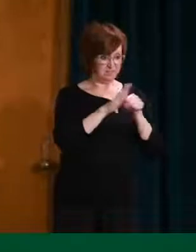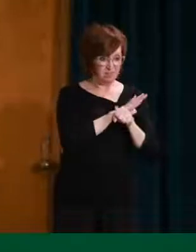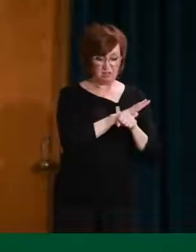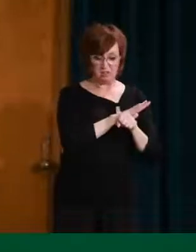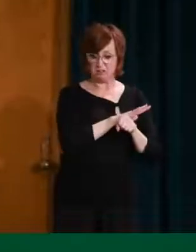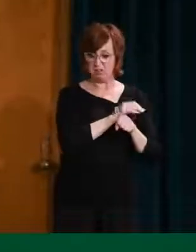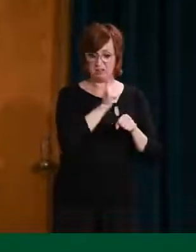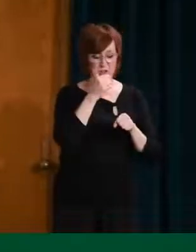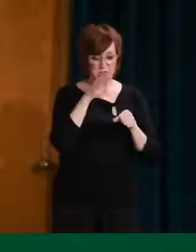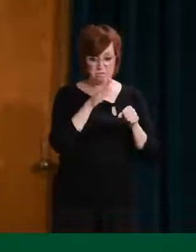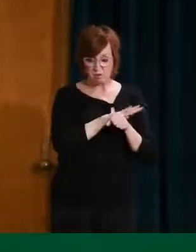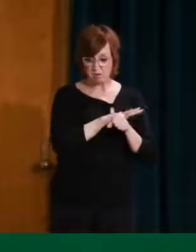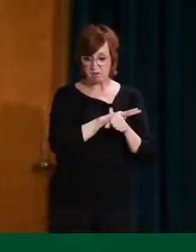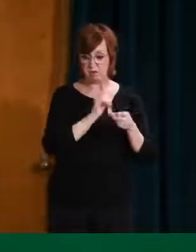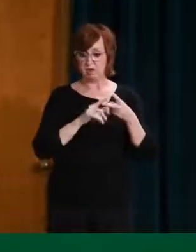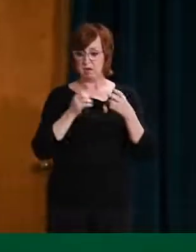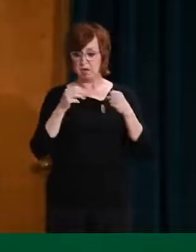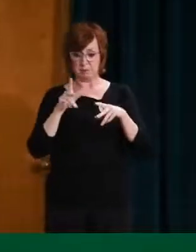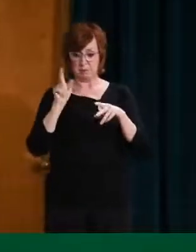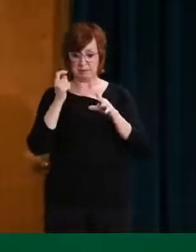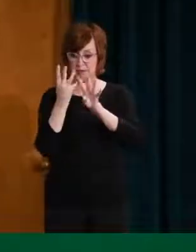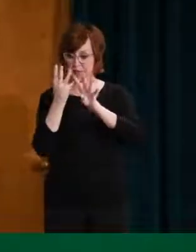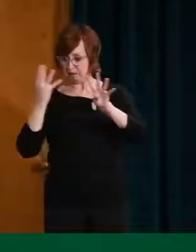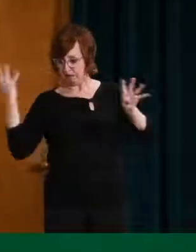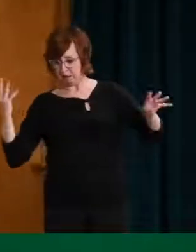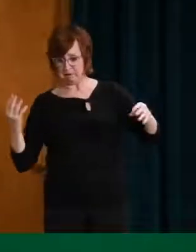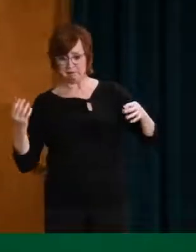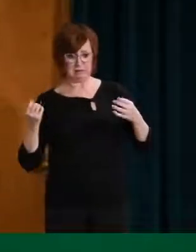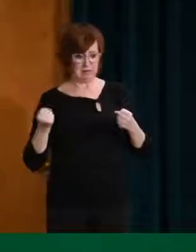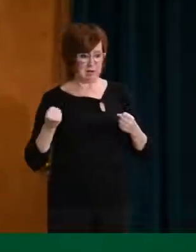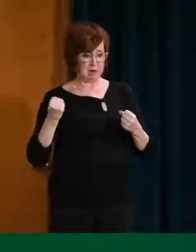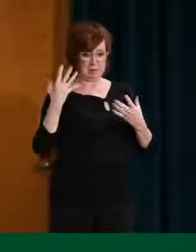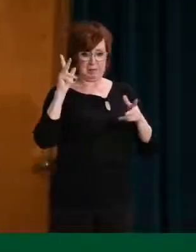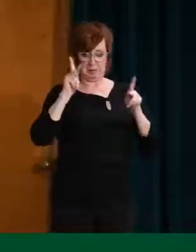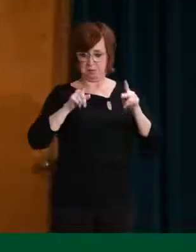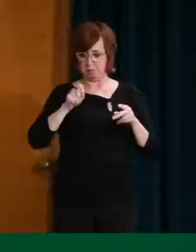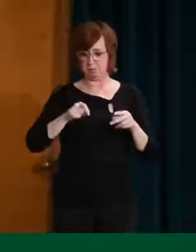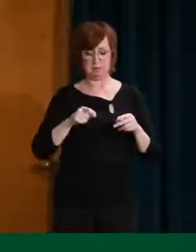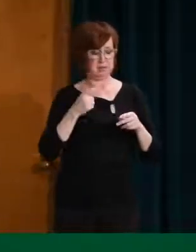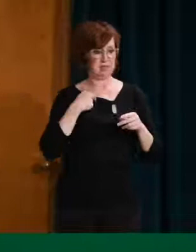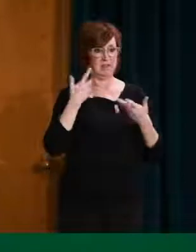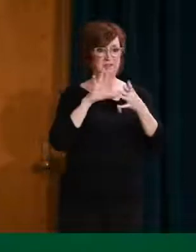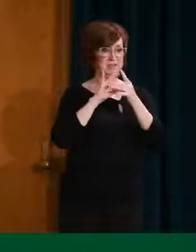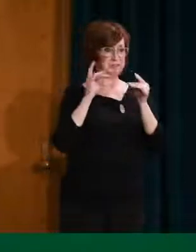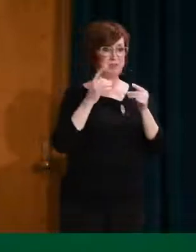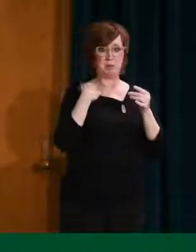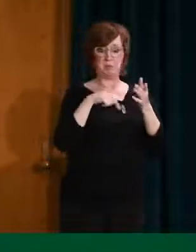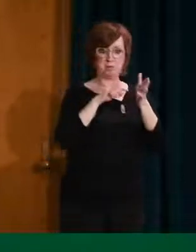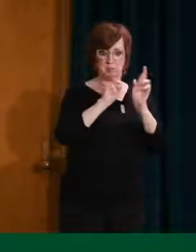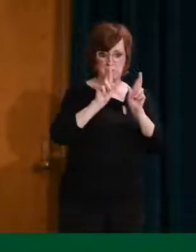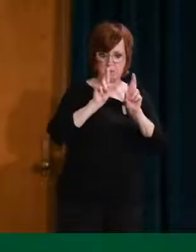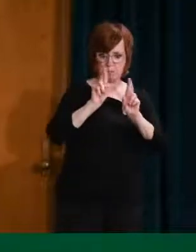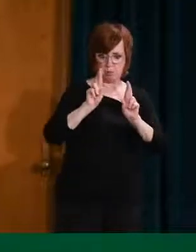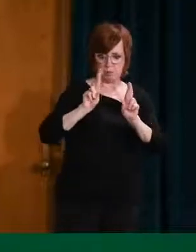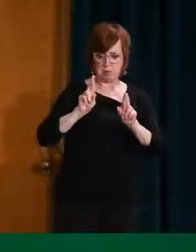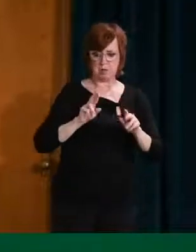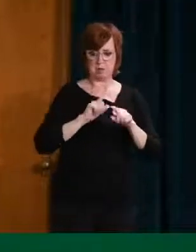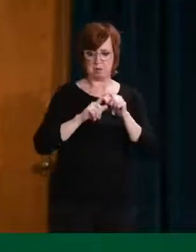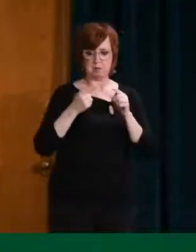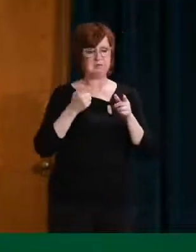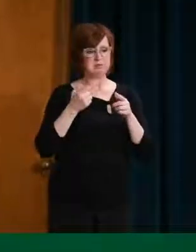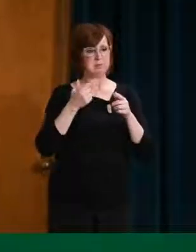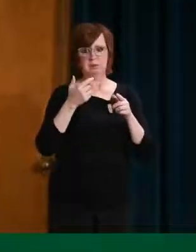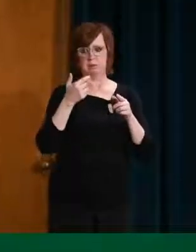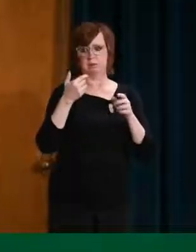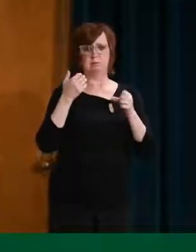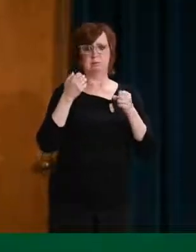So as we've said before, we've been preparing for months, and in the last few weeks, some very intense focused efforts